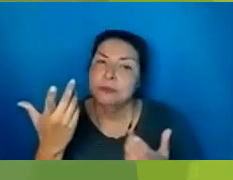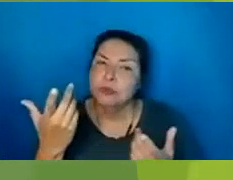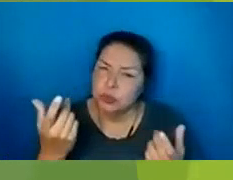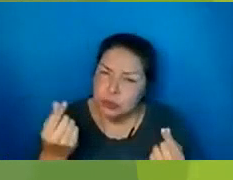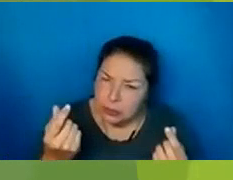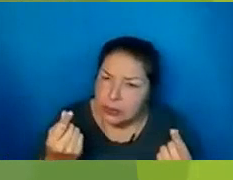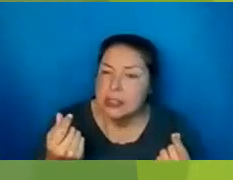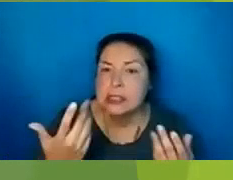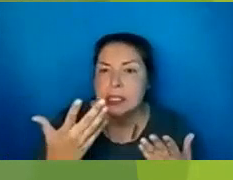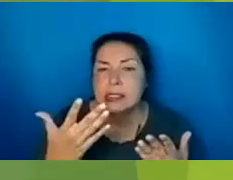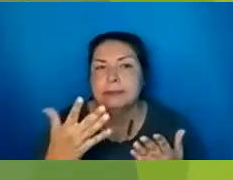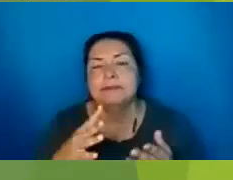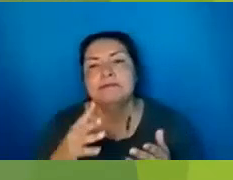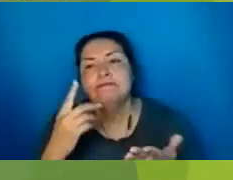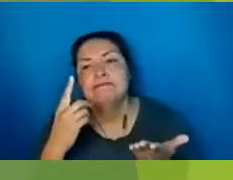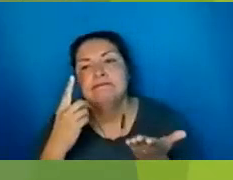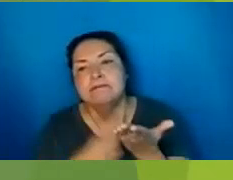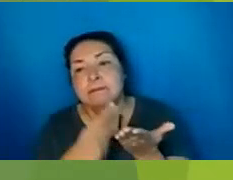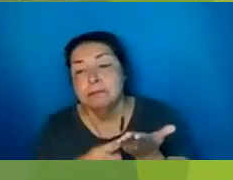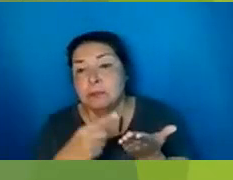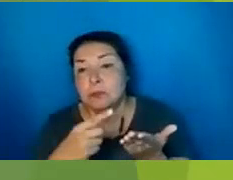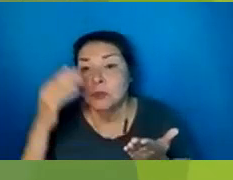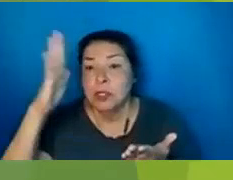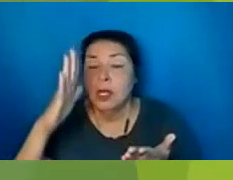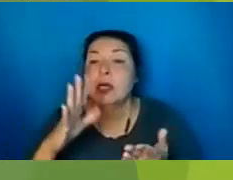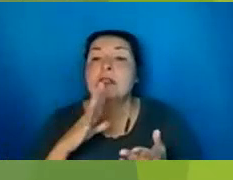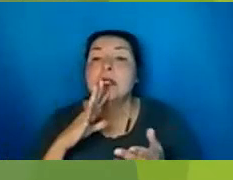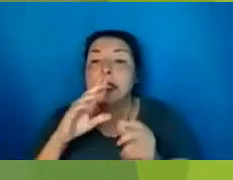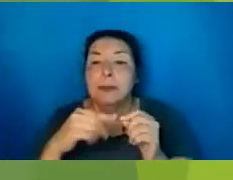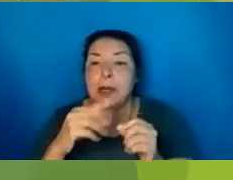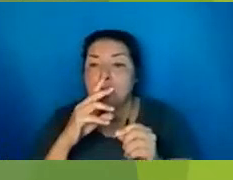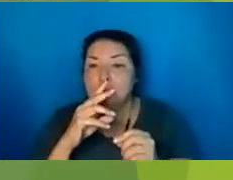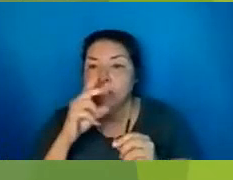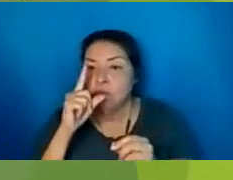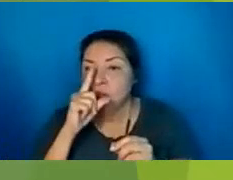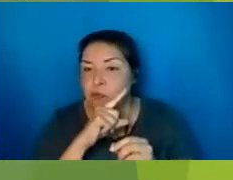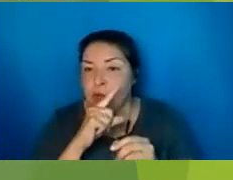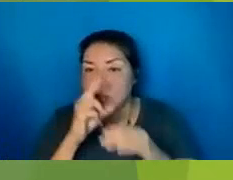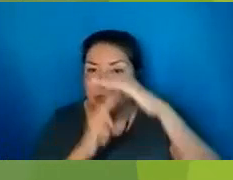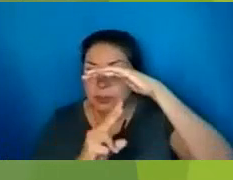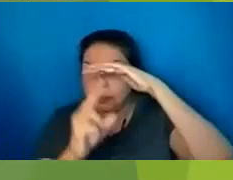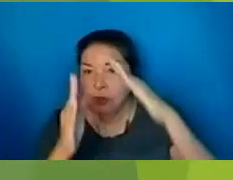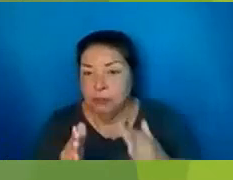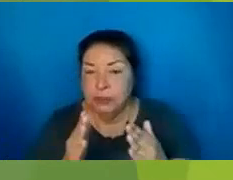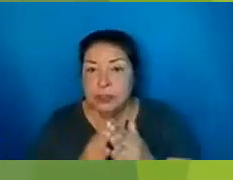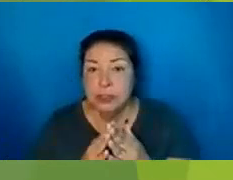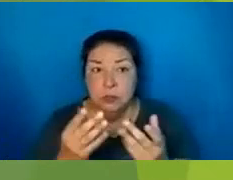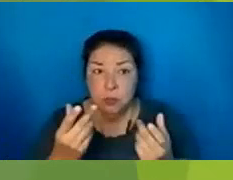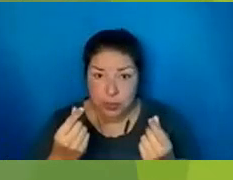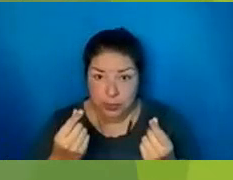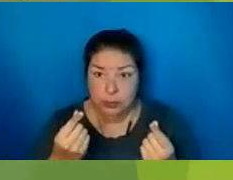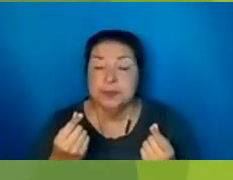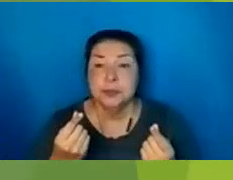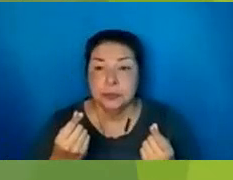with God speaking about false prophets. And I've taken the time